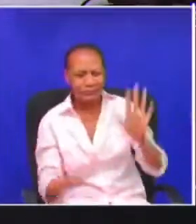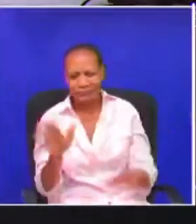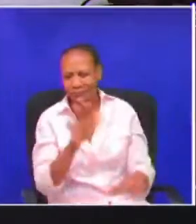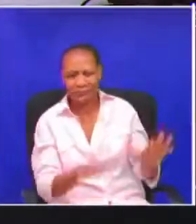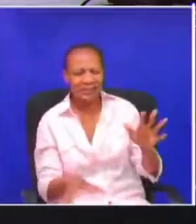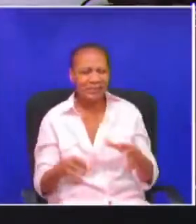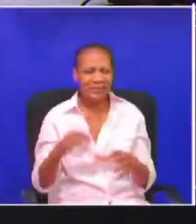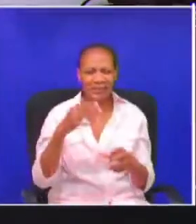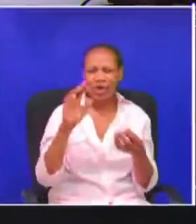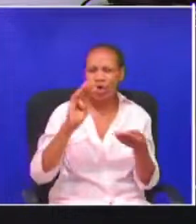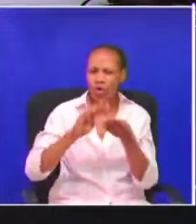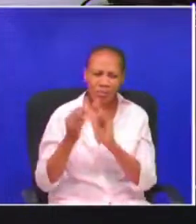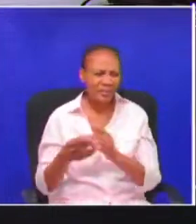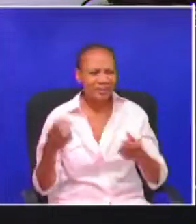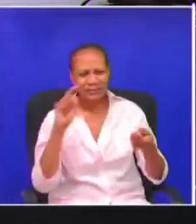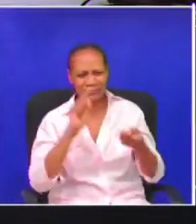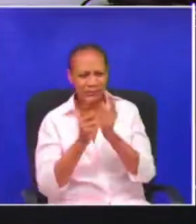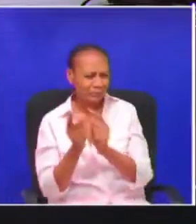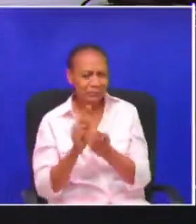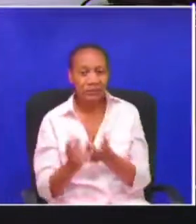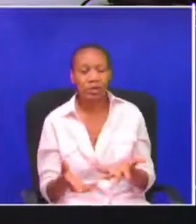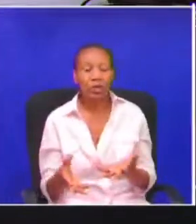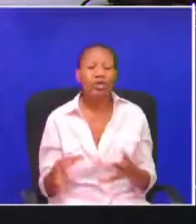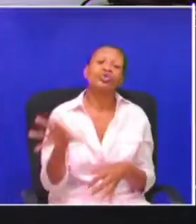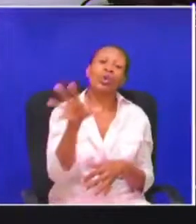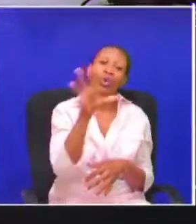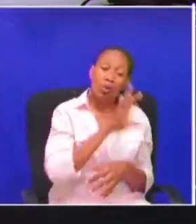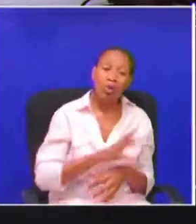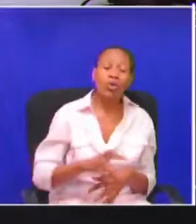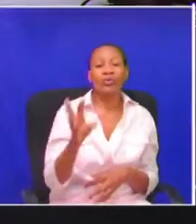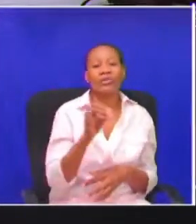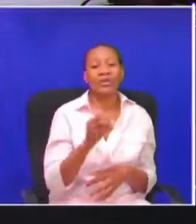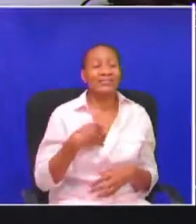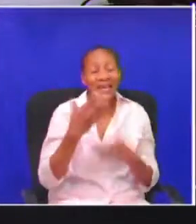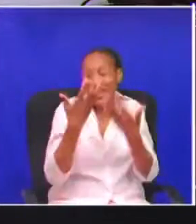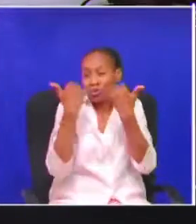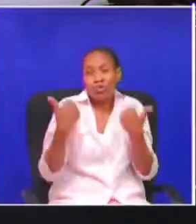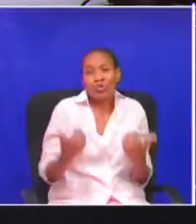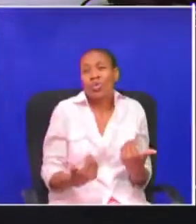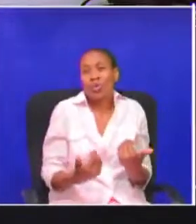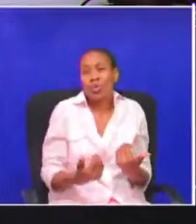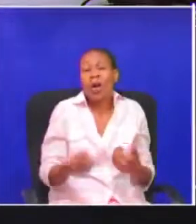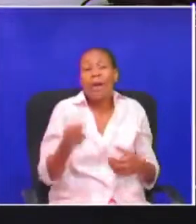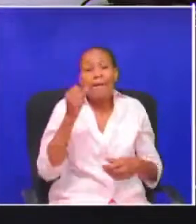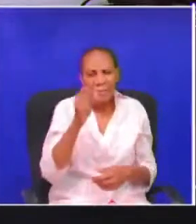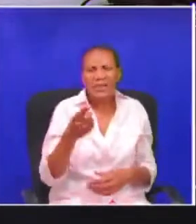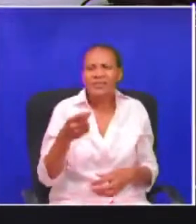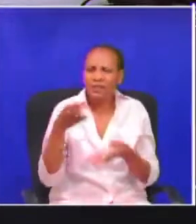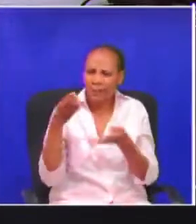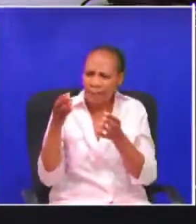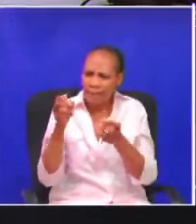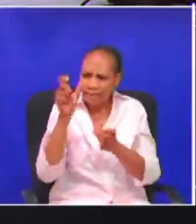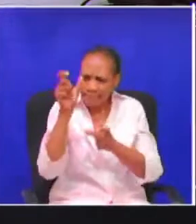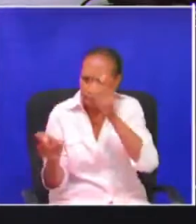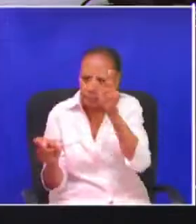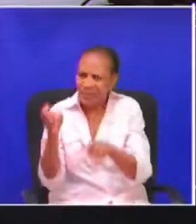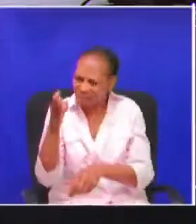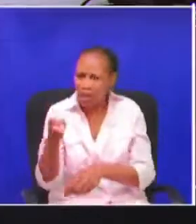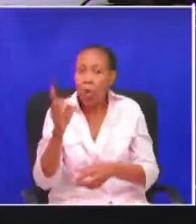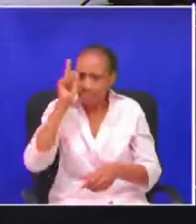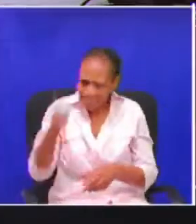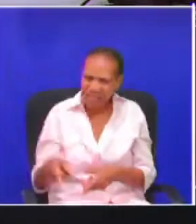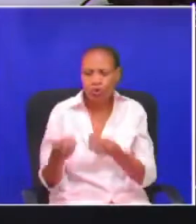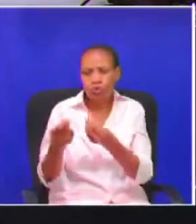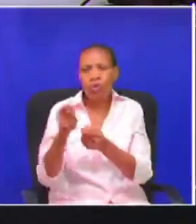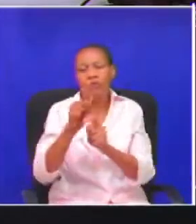infighting in the community and all that. Now, all that is unknown to me, but there are people who must deal with those issues.